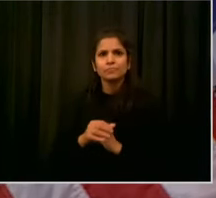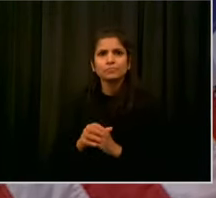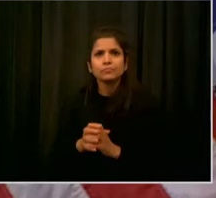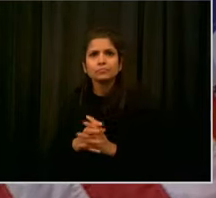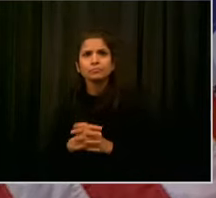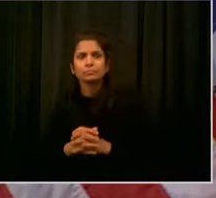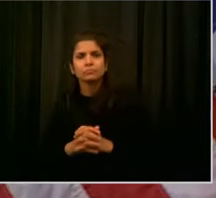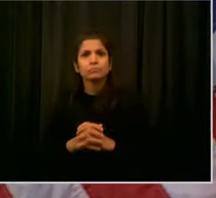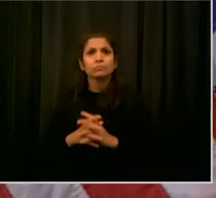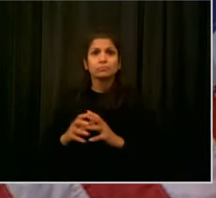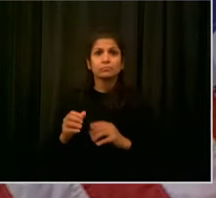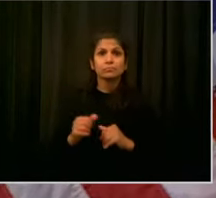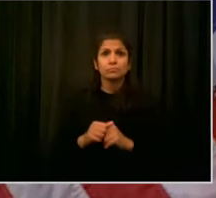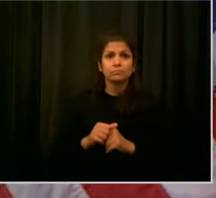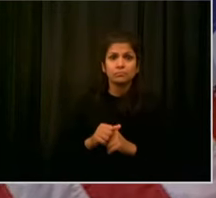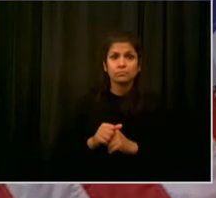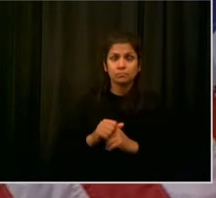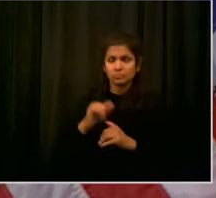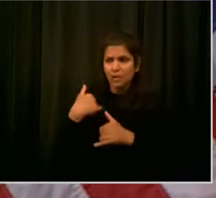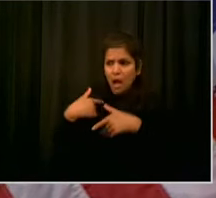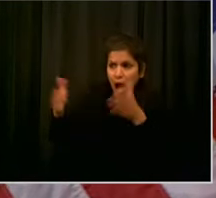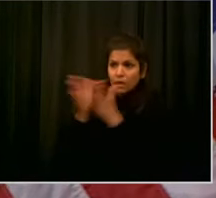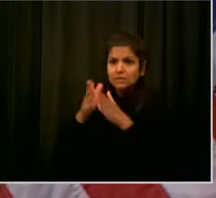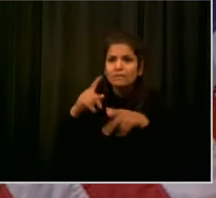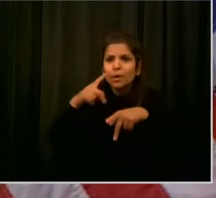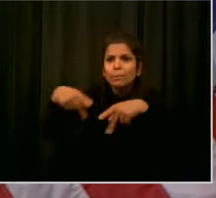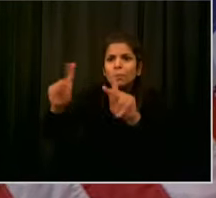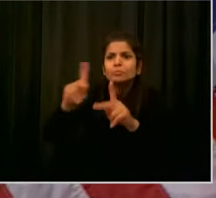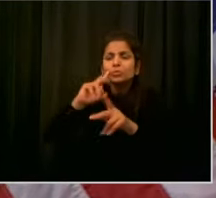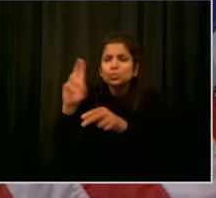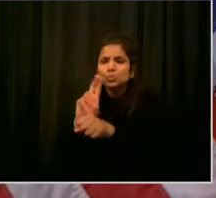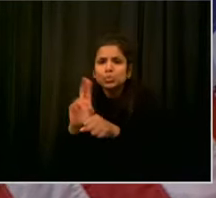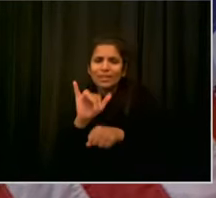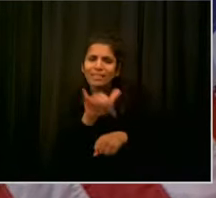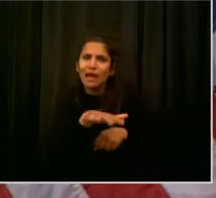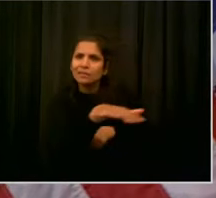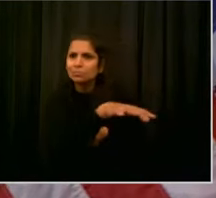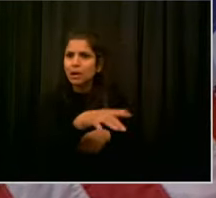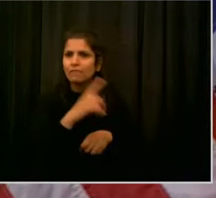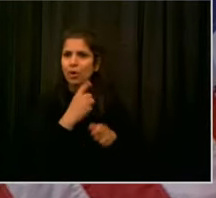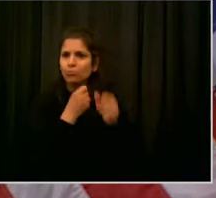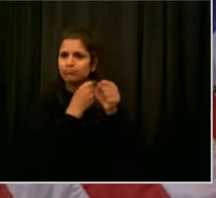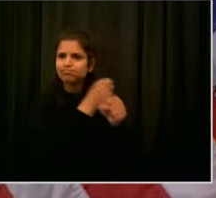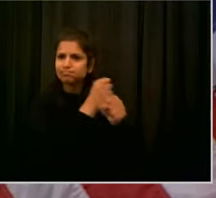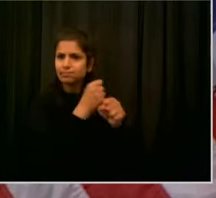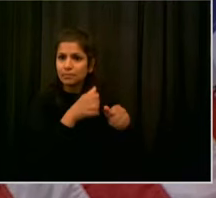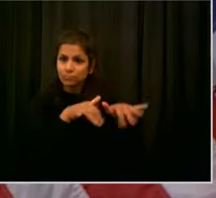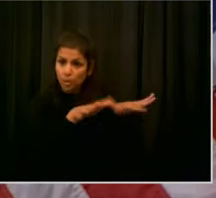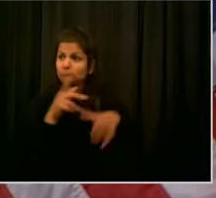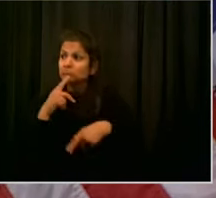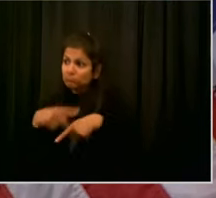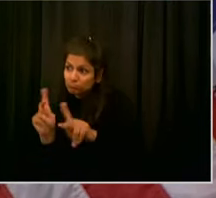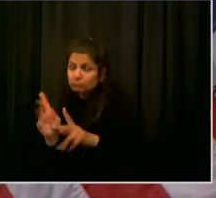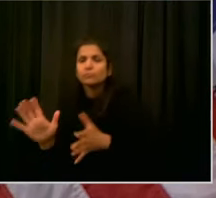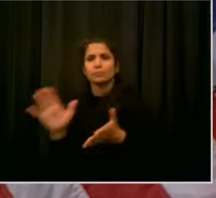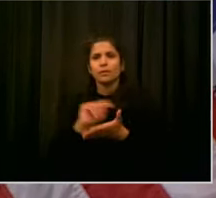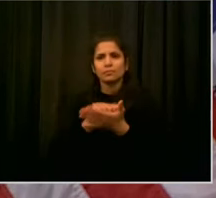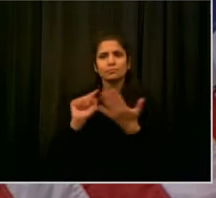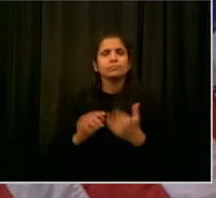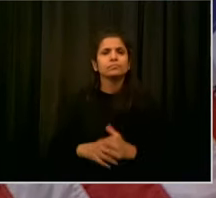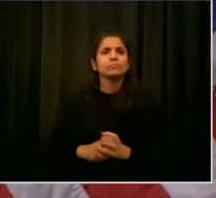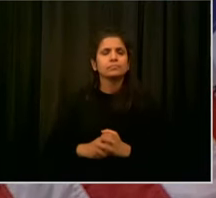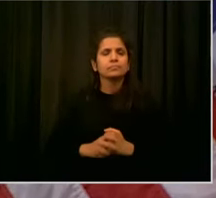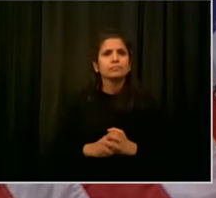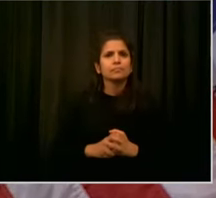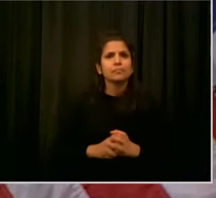fair, patiently moved back, gave some additional space to the protest. and the protesters broke out in a chant,